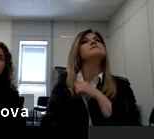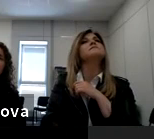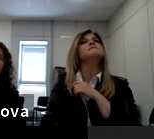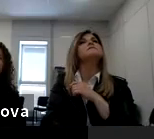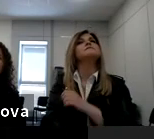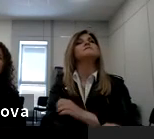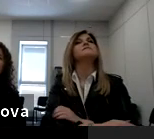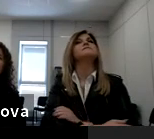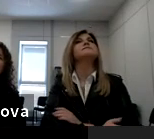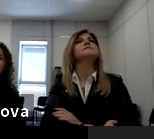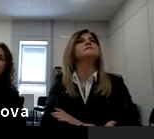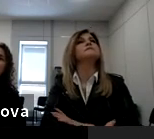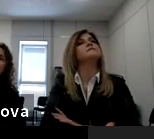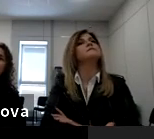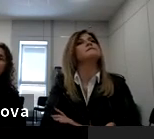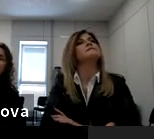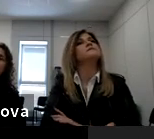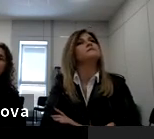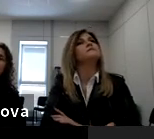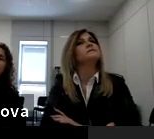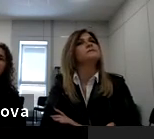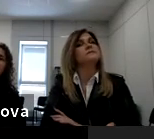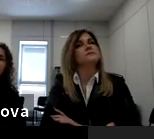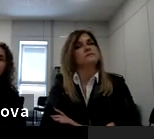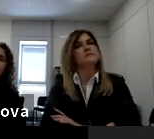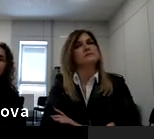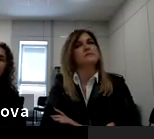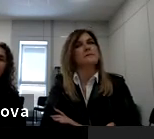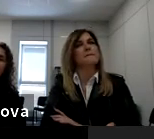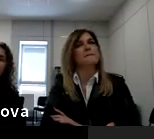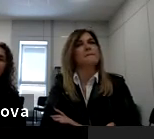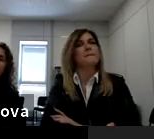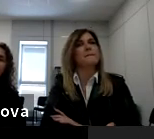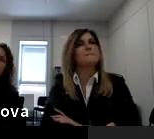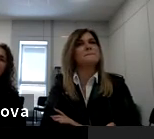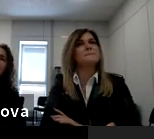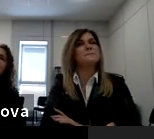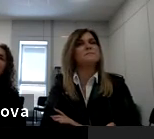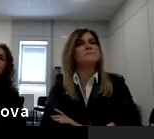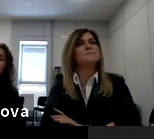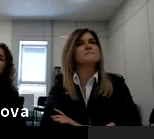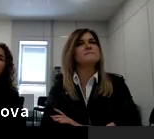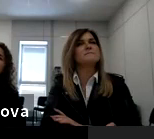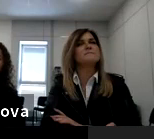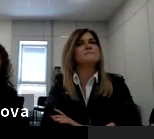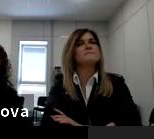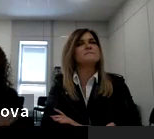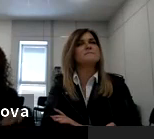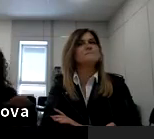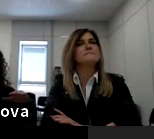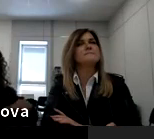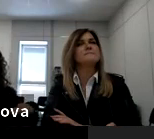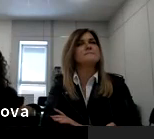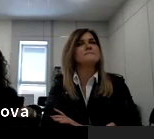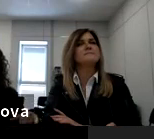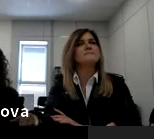it here. And also the luminaires are installed on